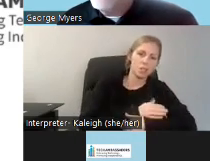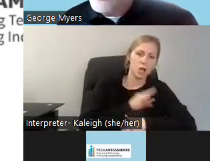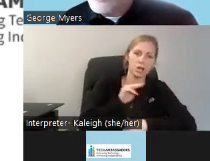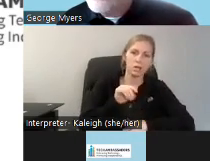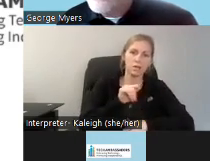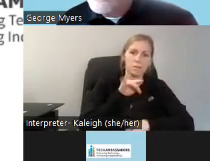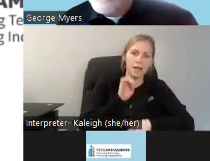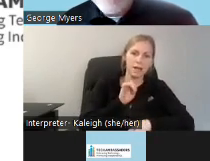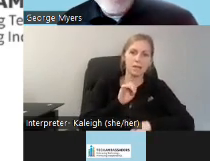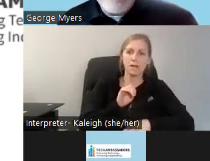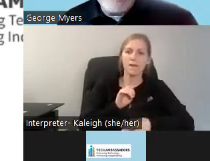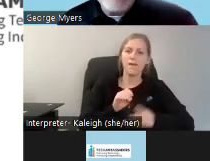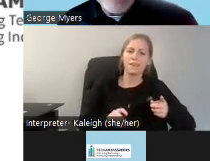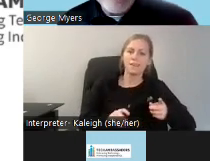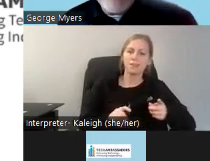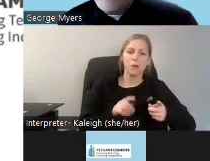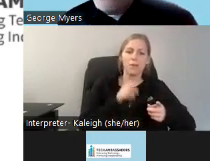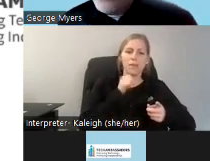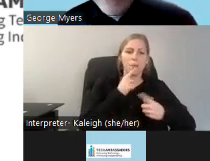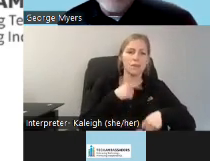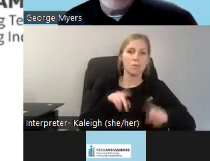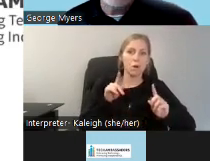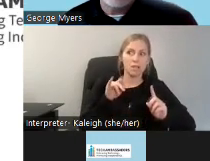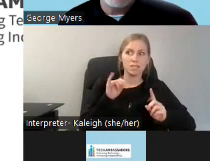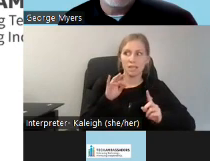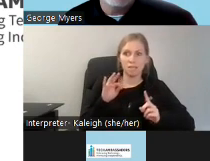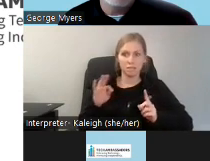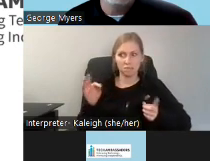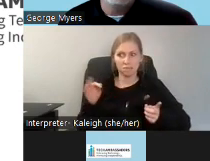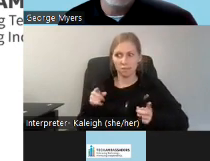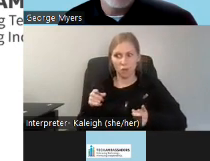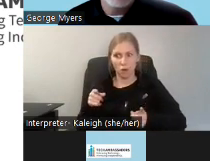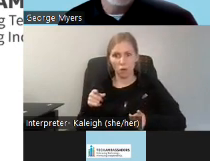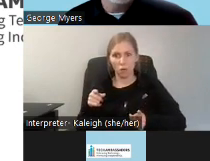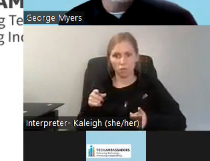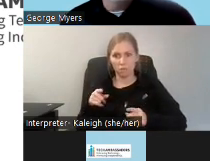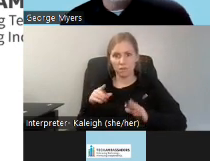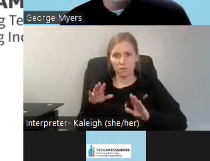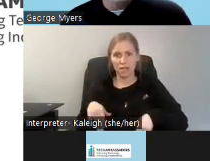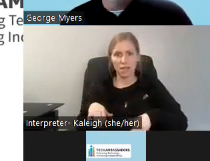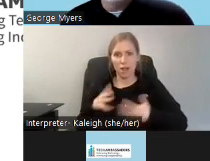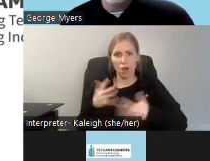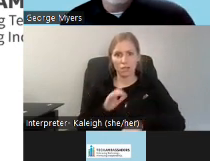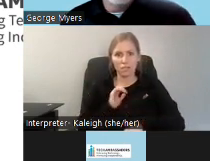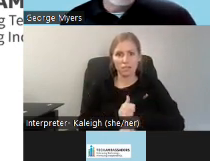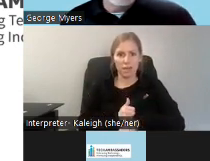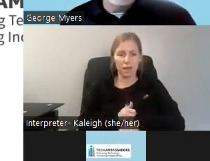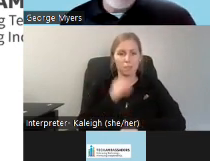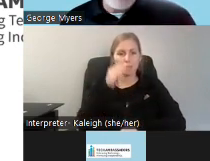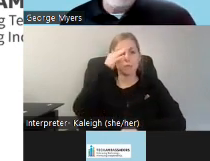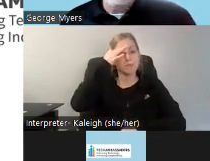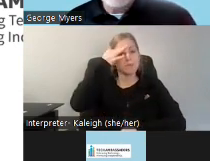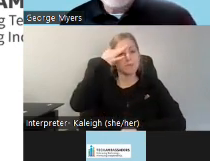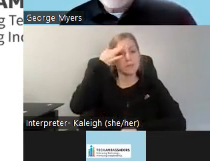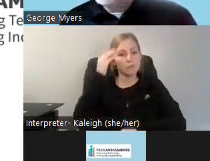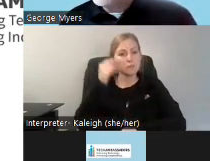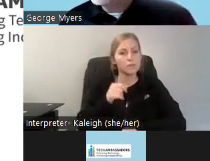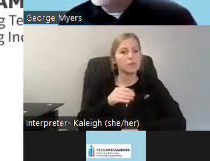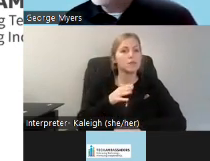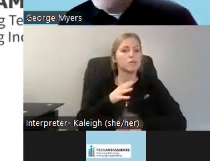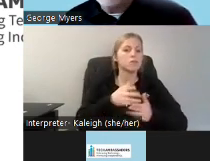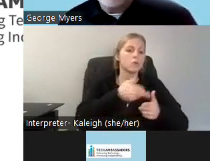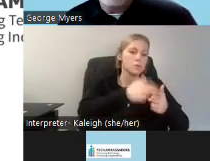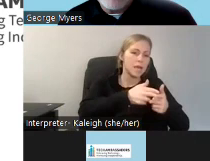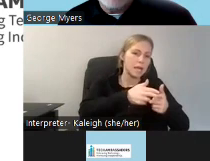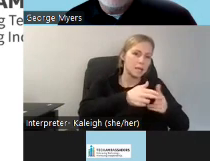that wouldn't have worked if I hadn't already had that set up on the phone. So then, you give it a name and